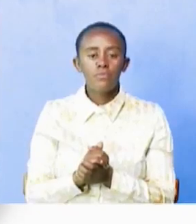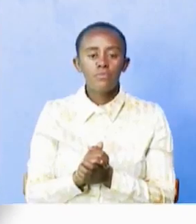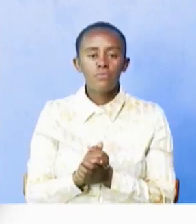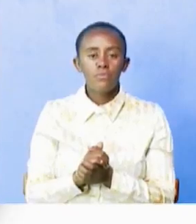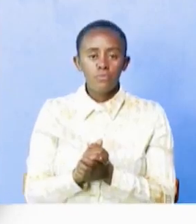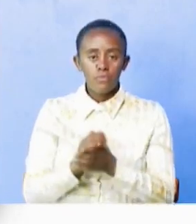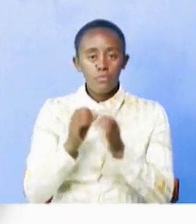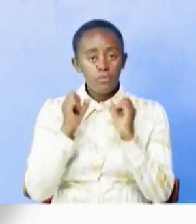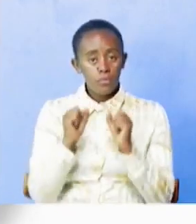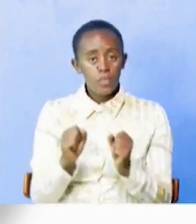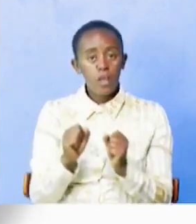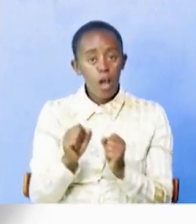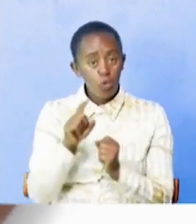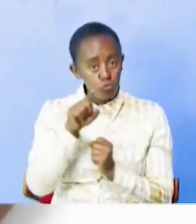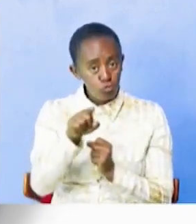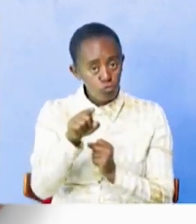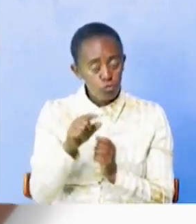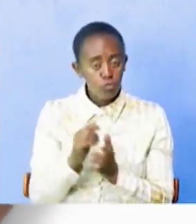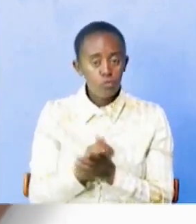Can you?